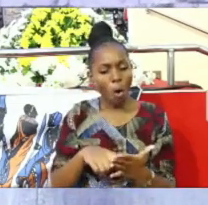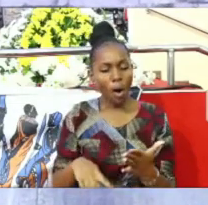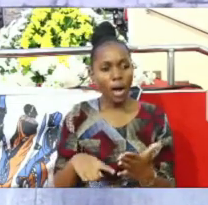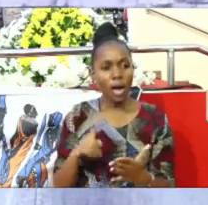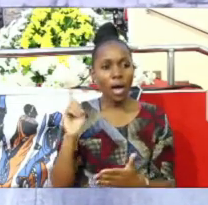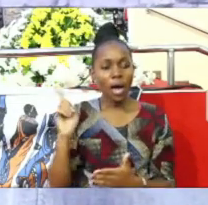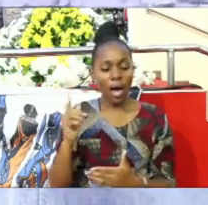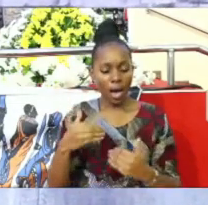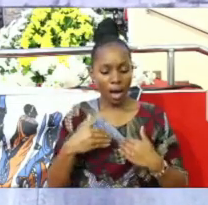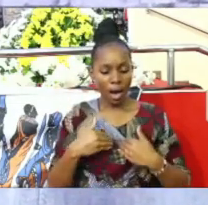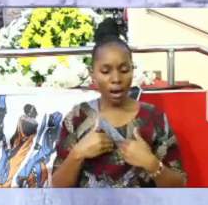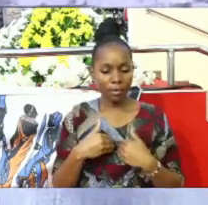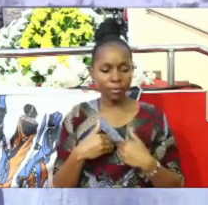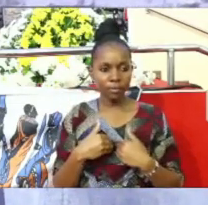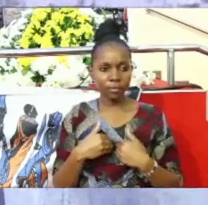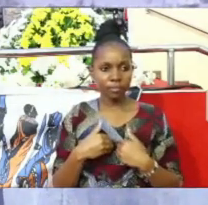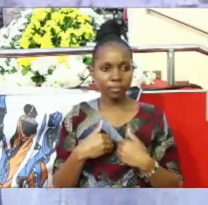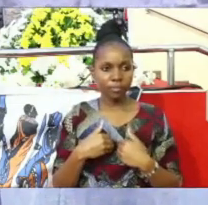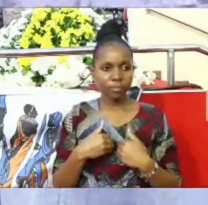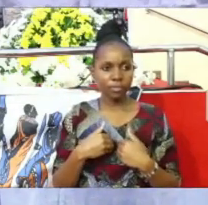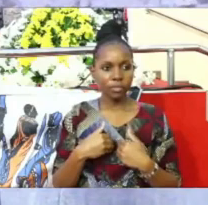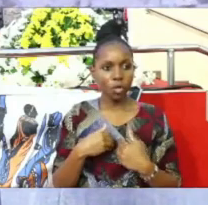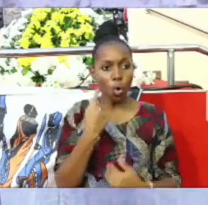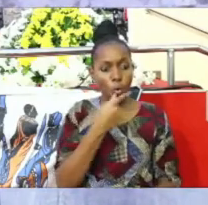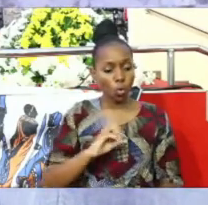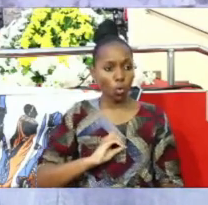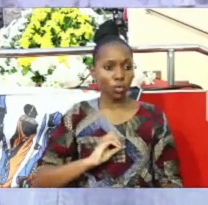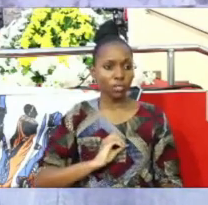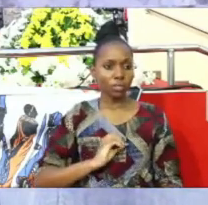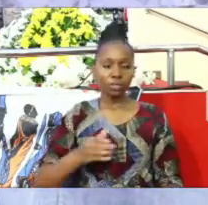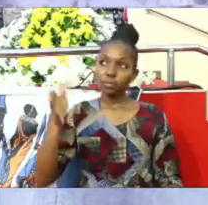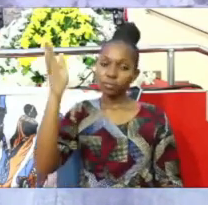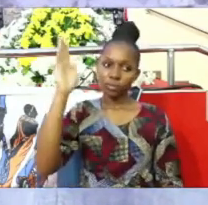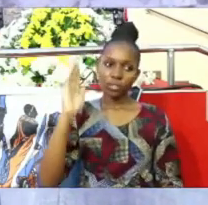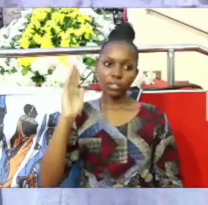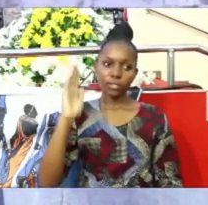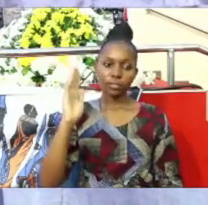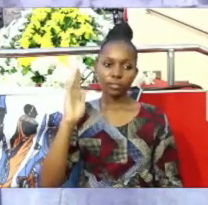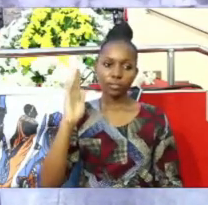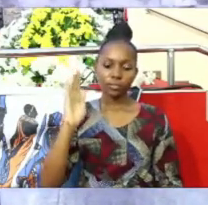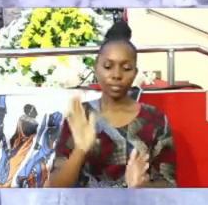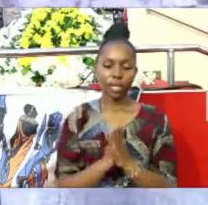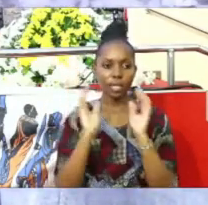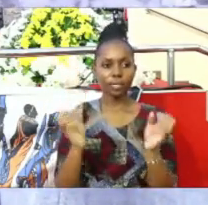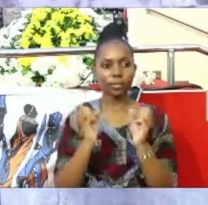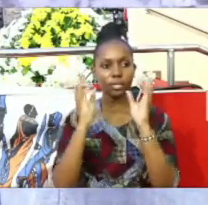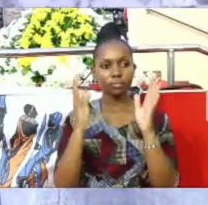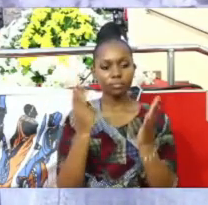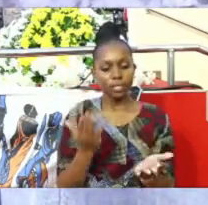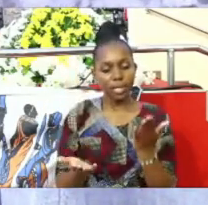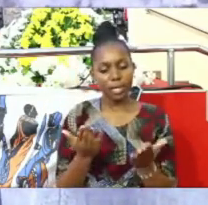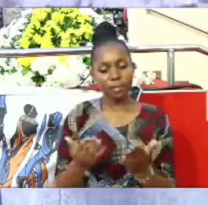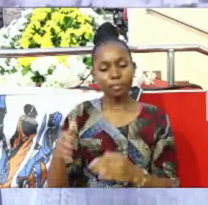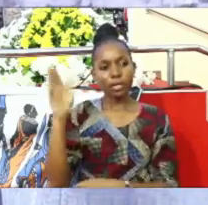that I am mimi nilivyo belongs to God Almighty. Ni ya Mungu. Hallelujah. Amen. And may God bring us to that revelation.